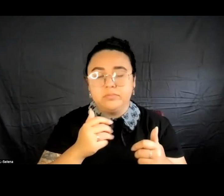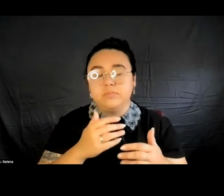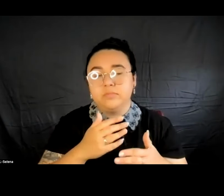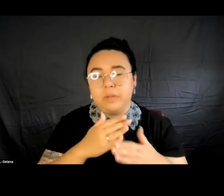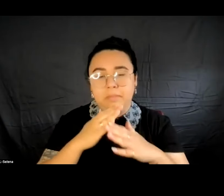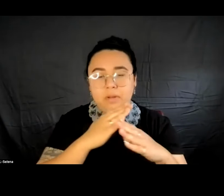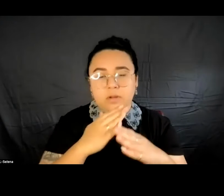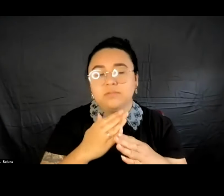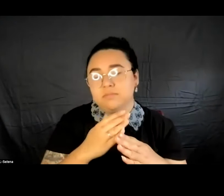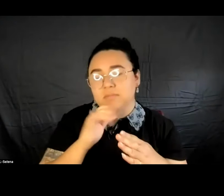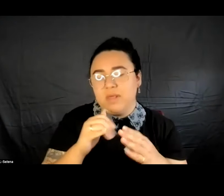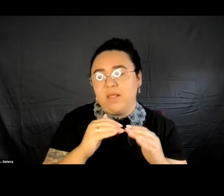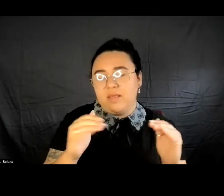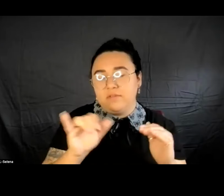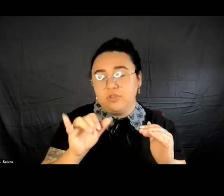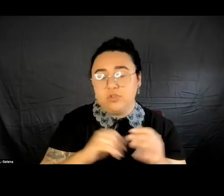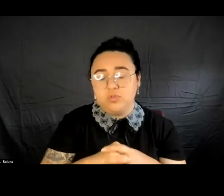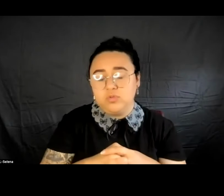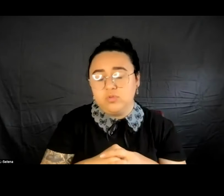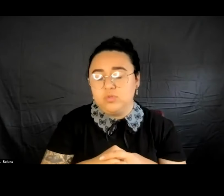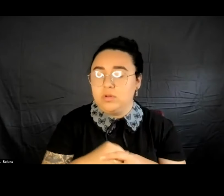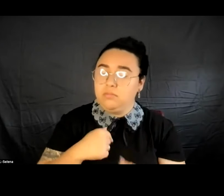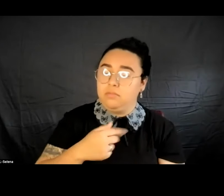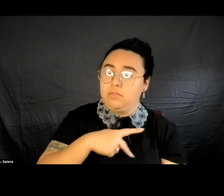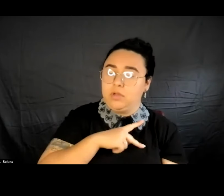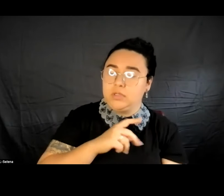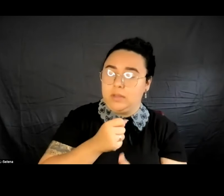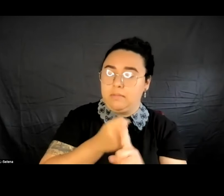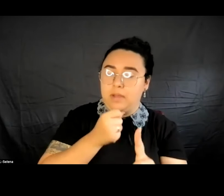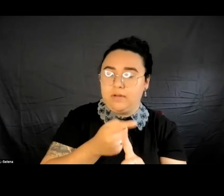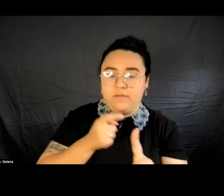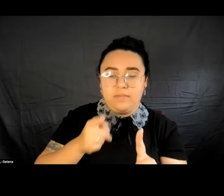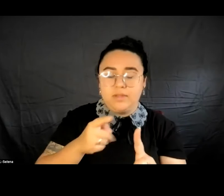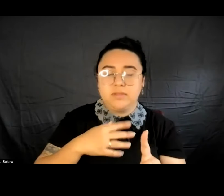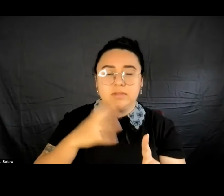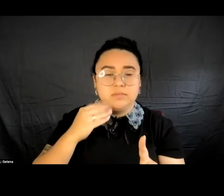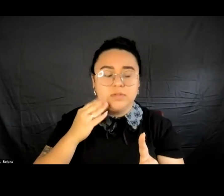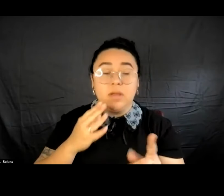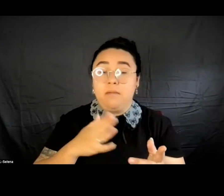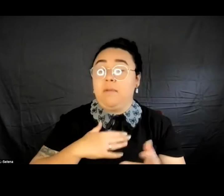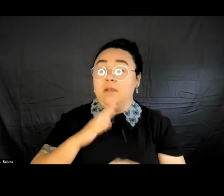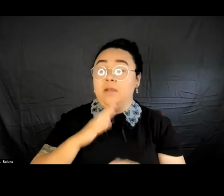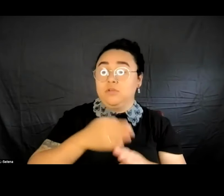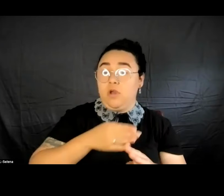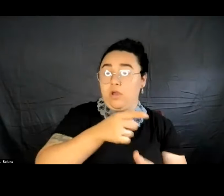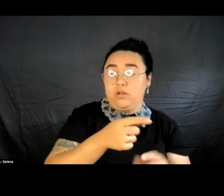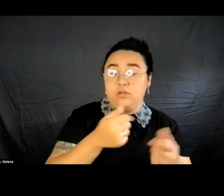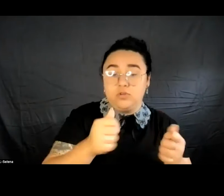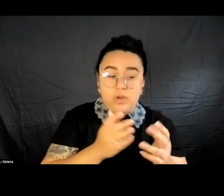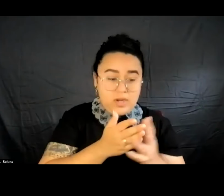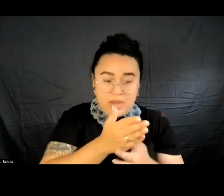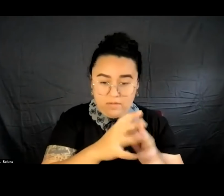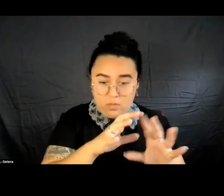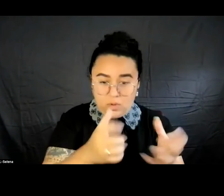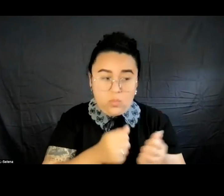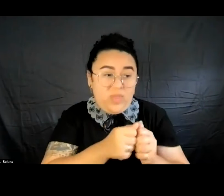that level of it too. So I am personally directly impacted just with my daughter, and trying to navigate the world with